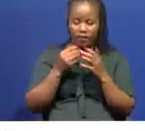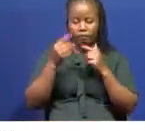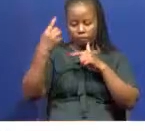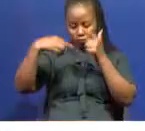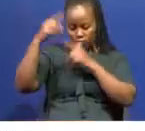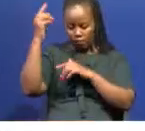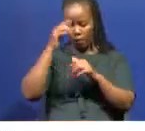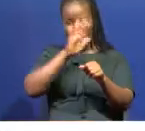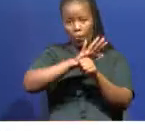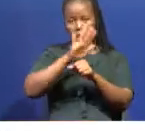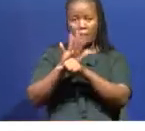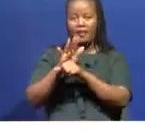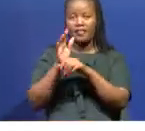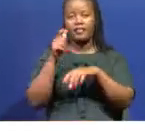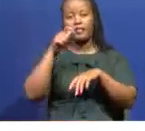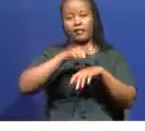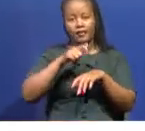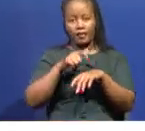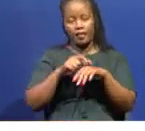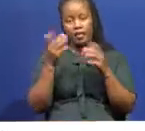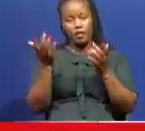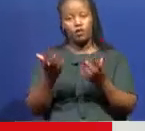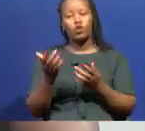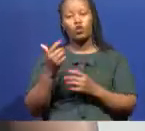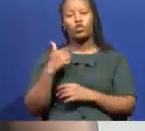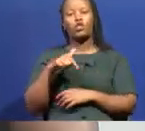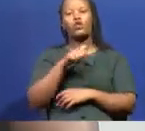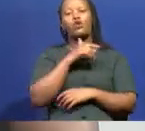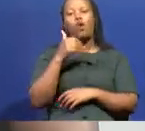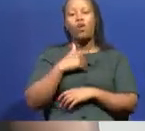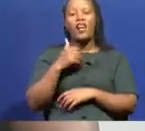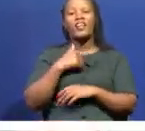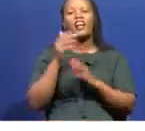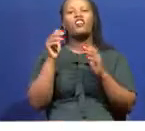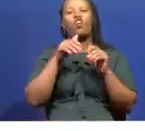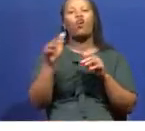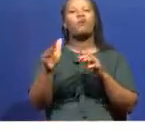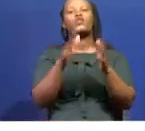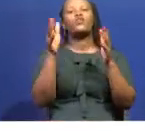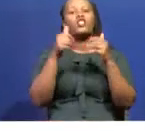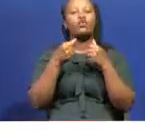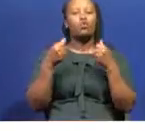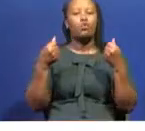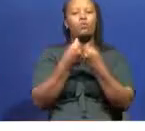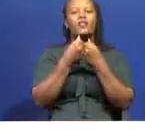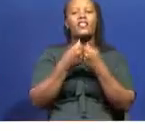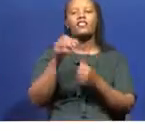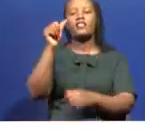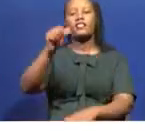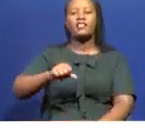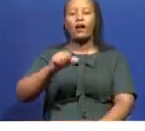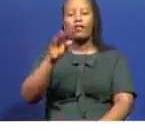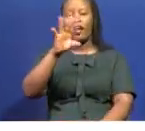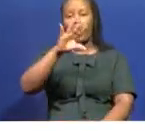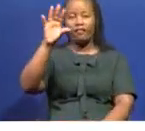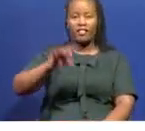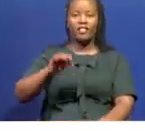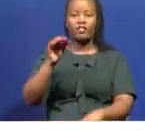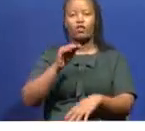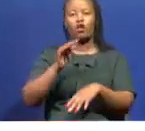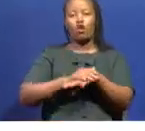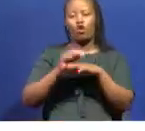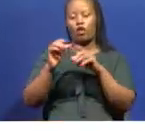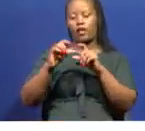events from season 1, I got the opportunity to go play in South Africa. I got the Sunshine Ladies Tour